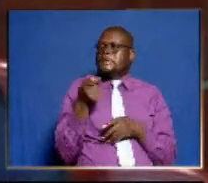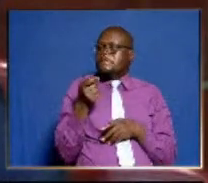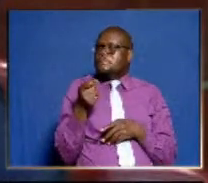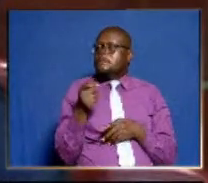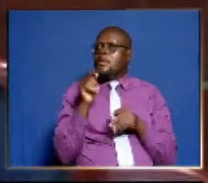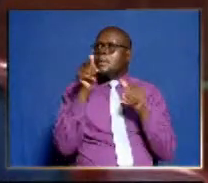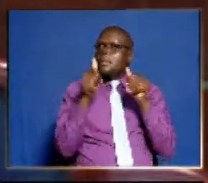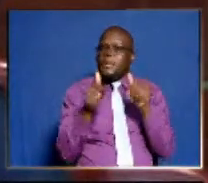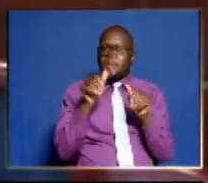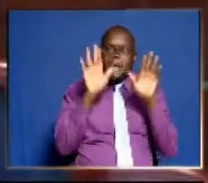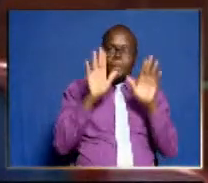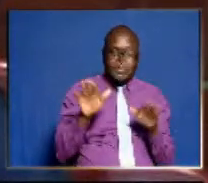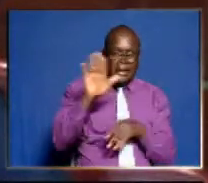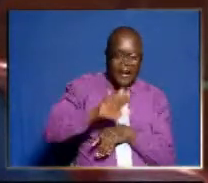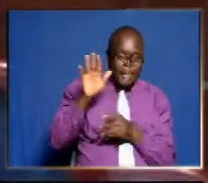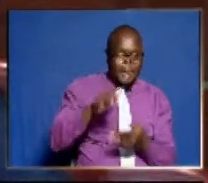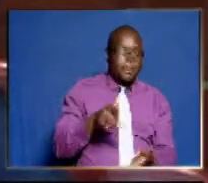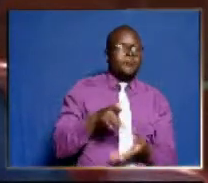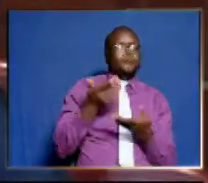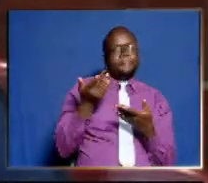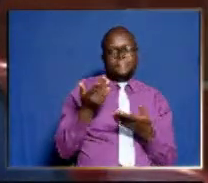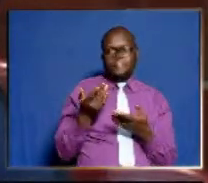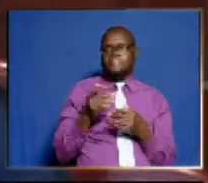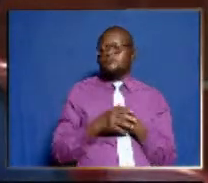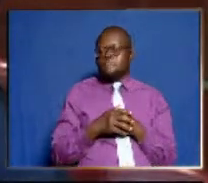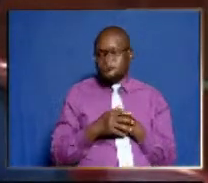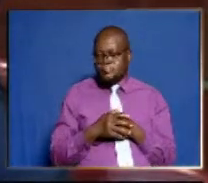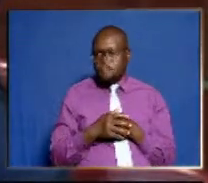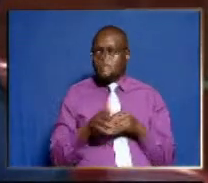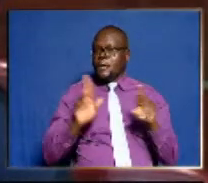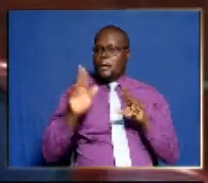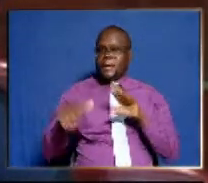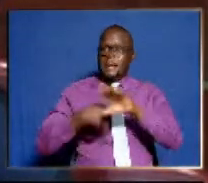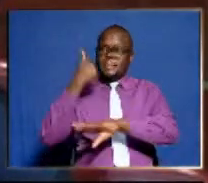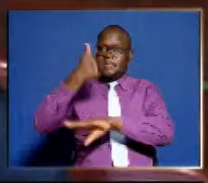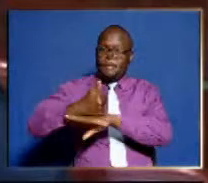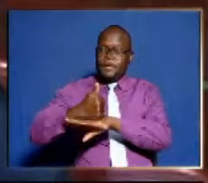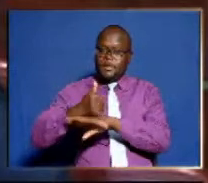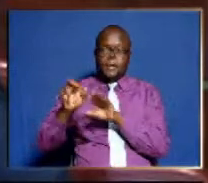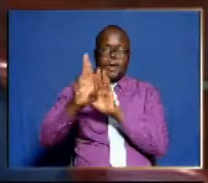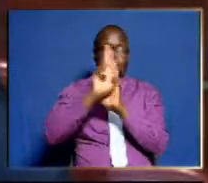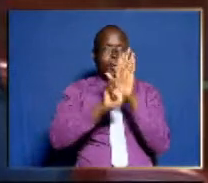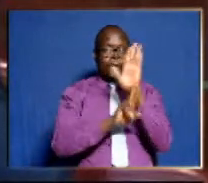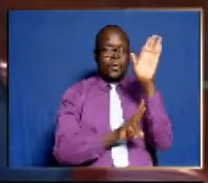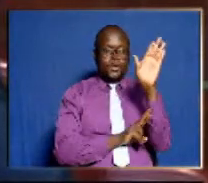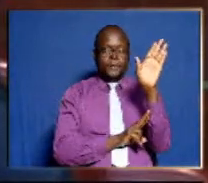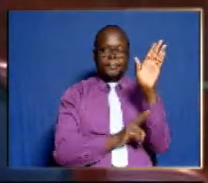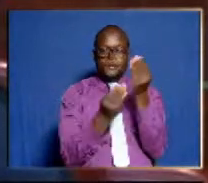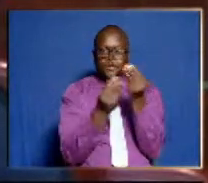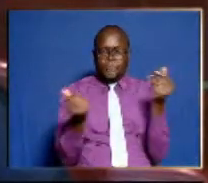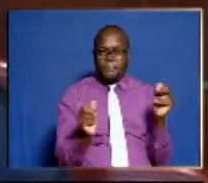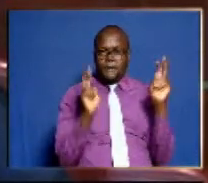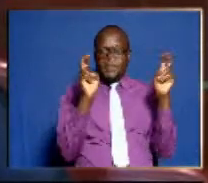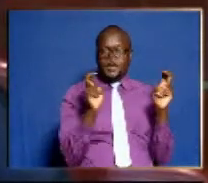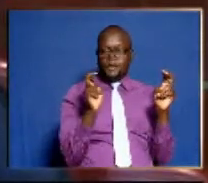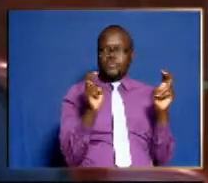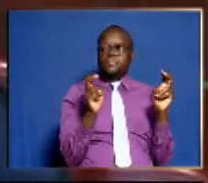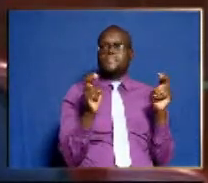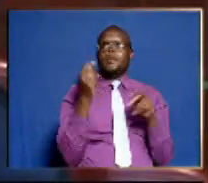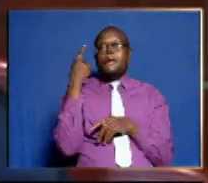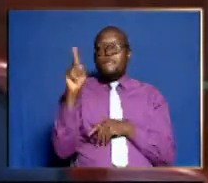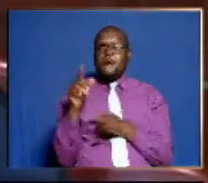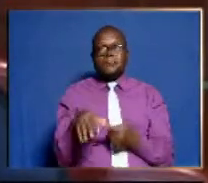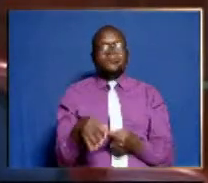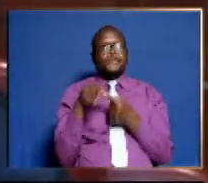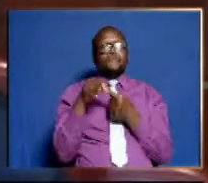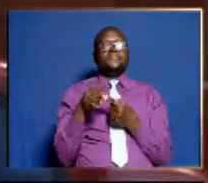priorities. Honorable Speaker, in line with an already established tradition of addressing key expenditure